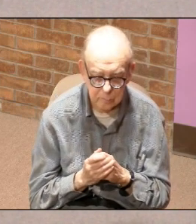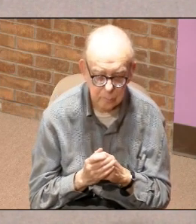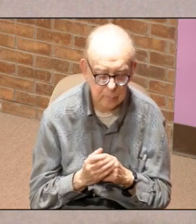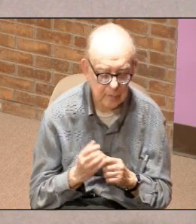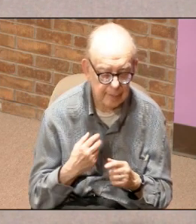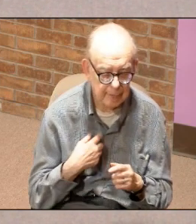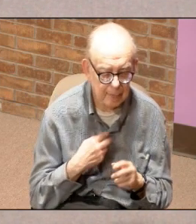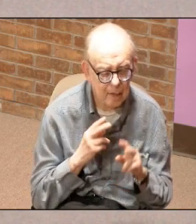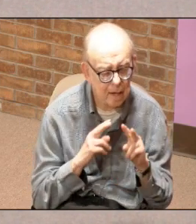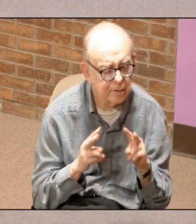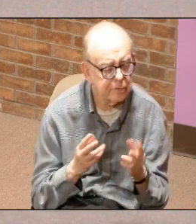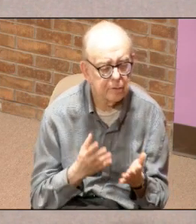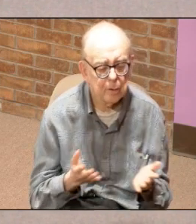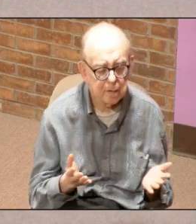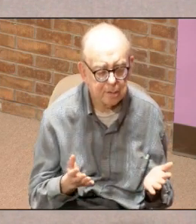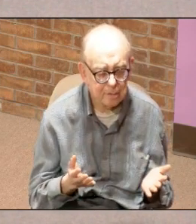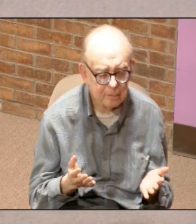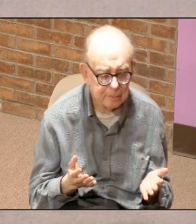What do I see?